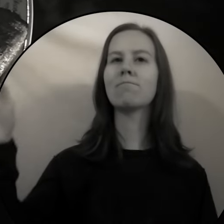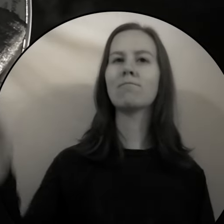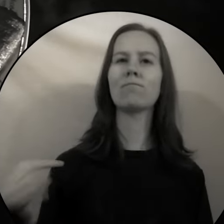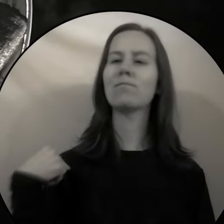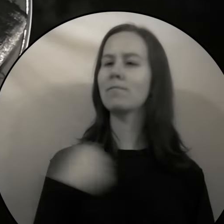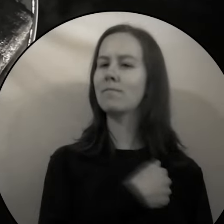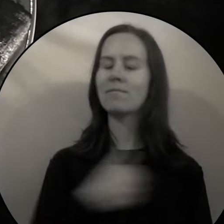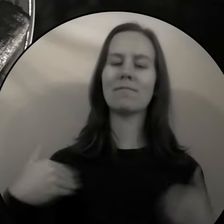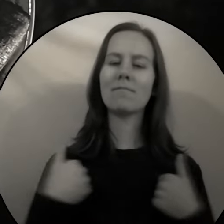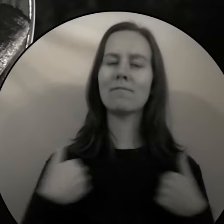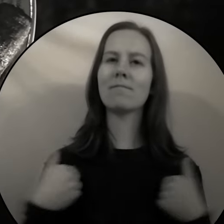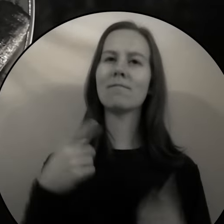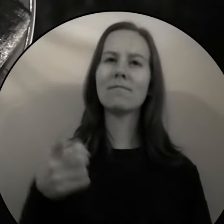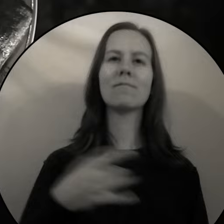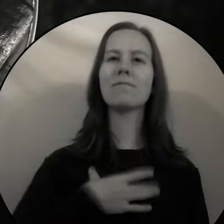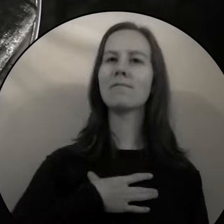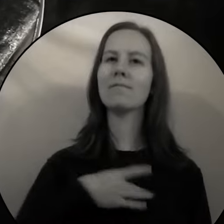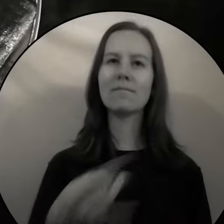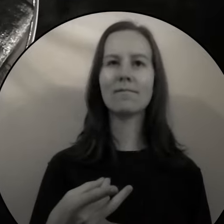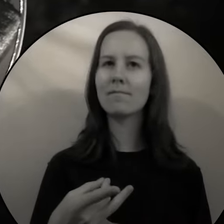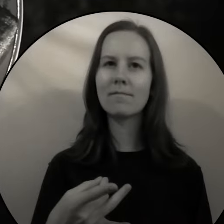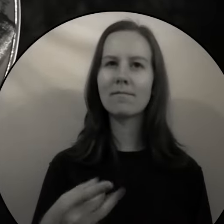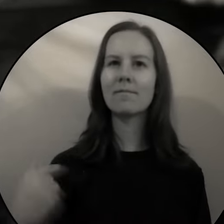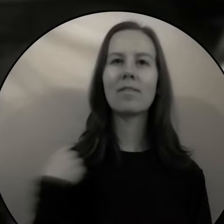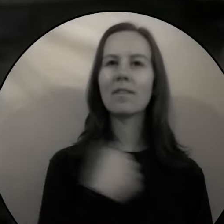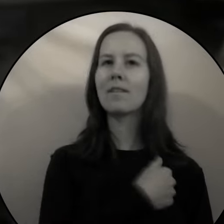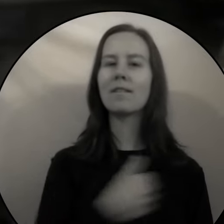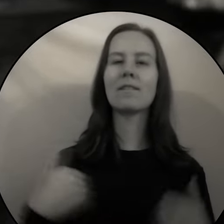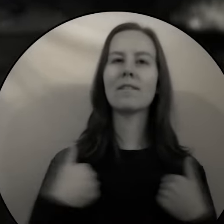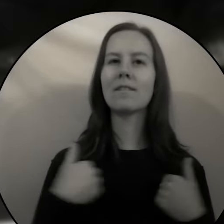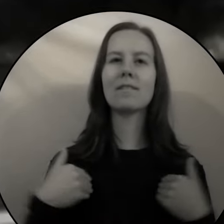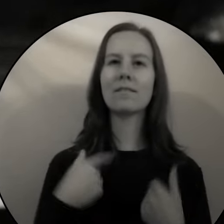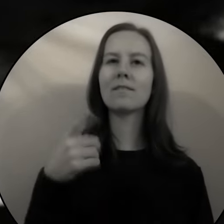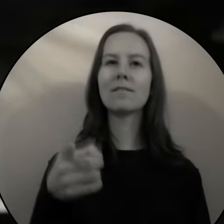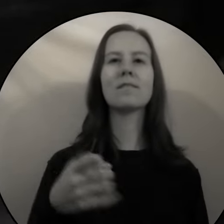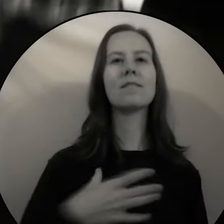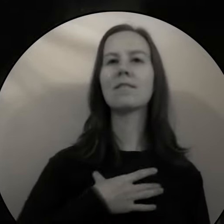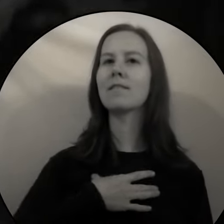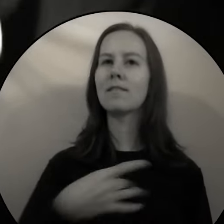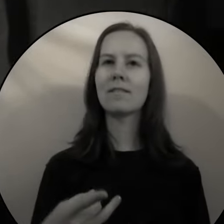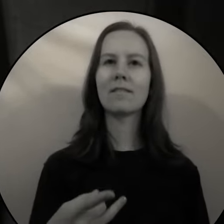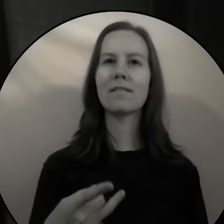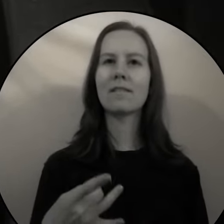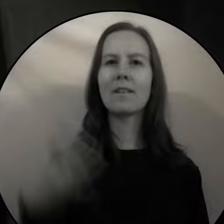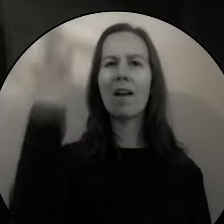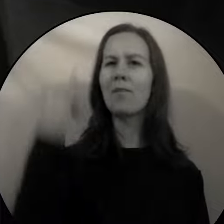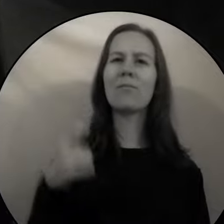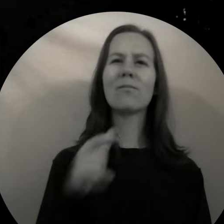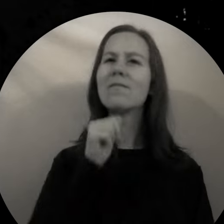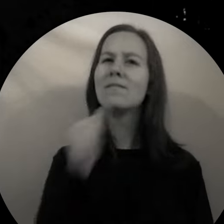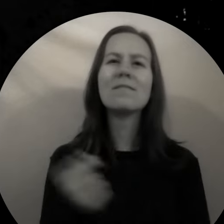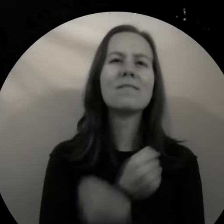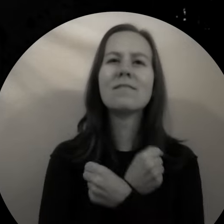new the animals you all high the animals are you all Why